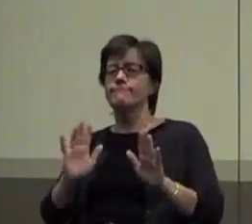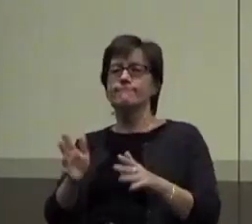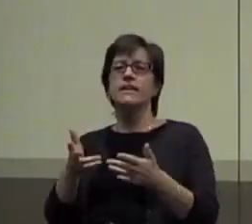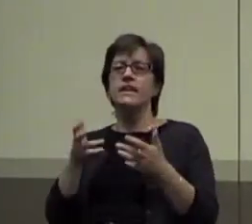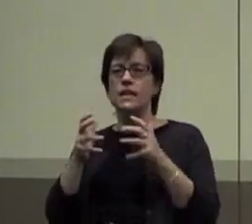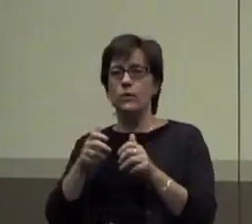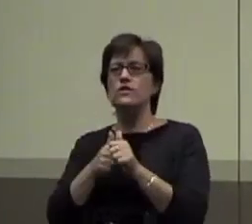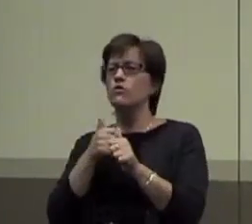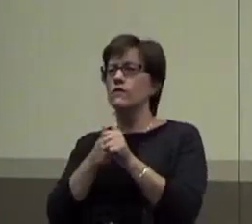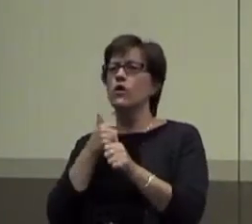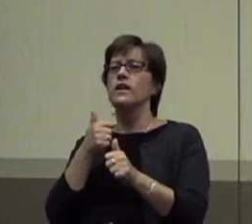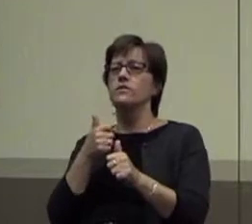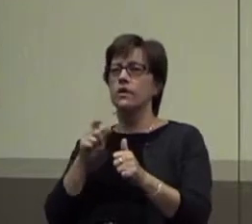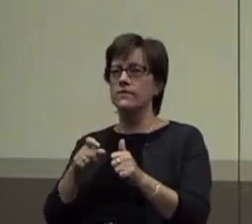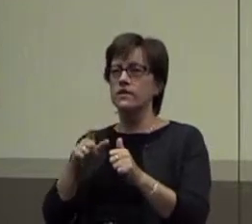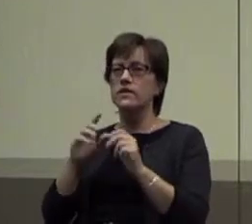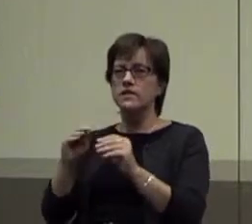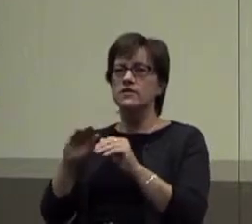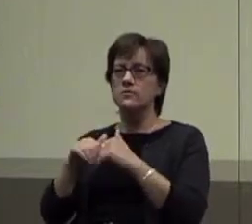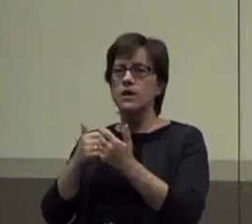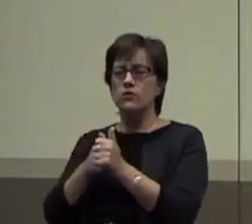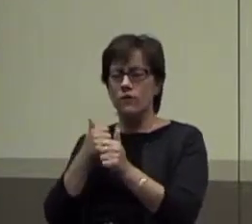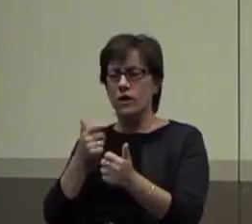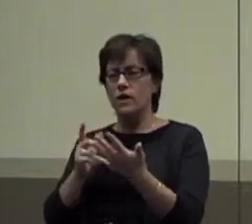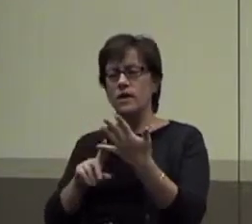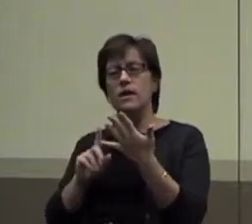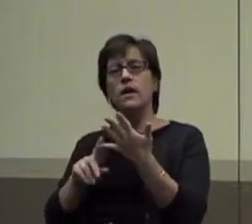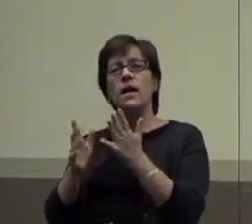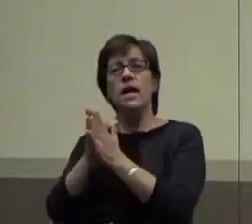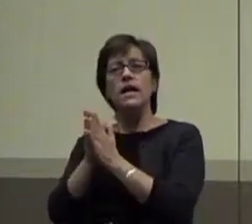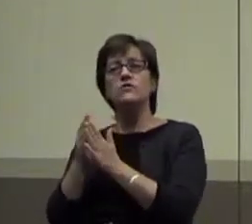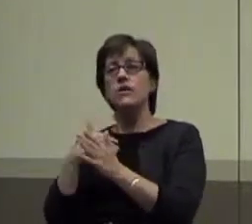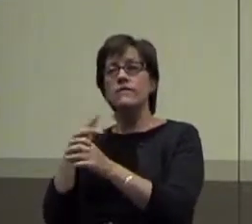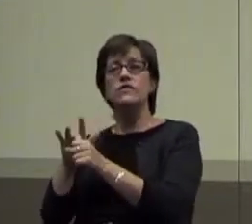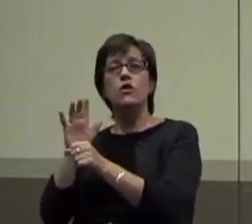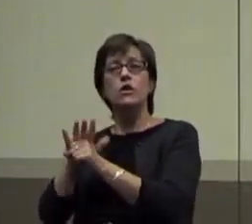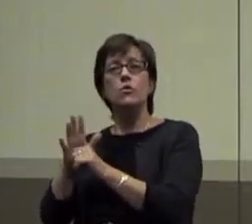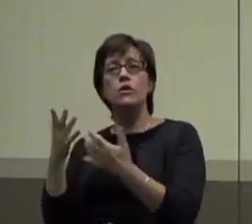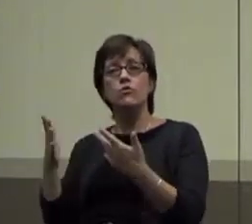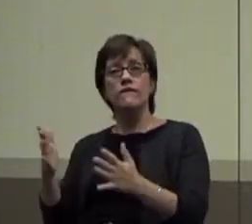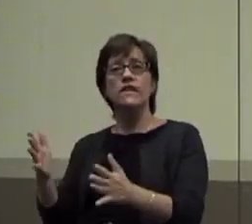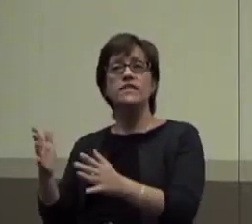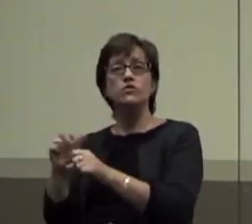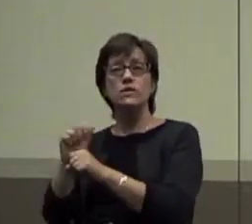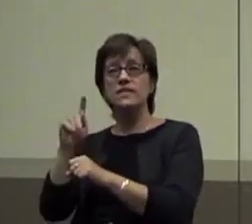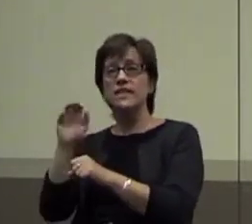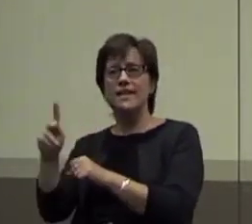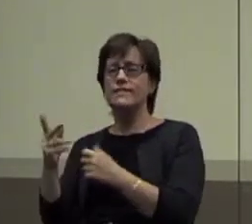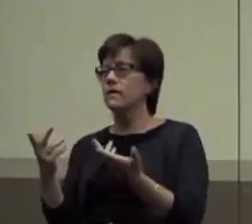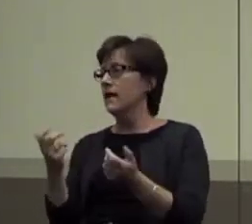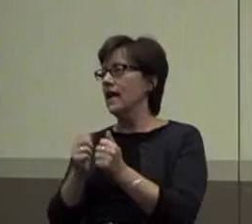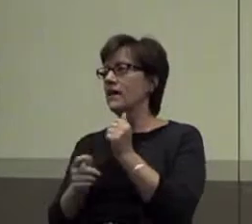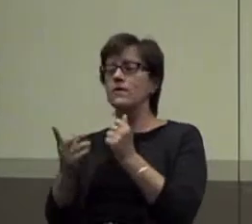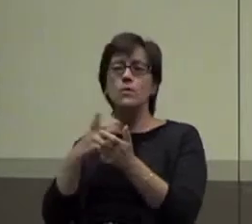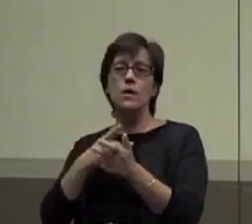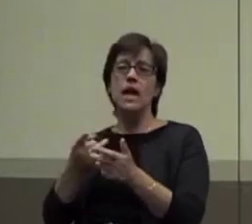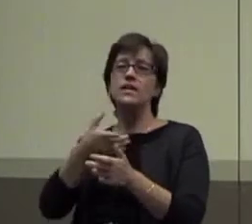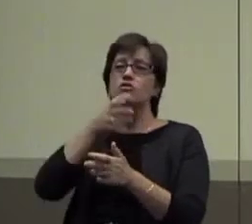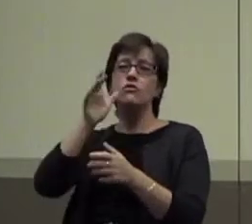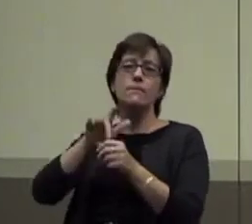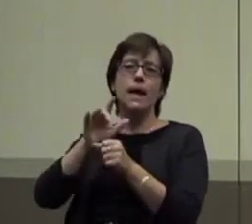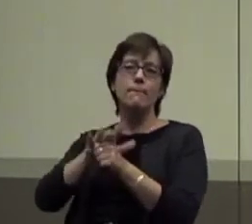he wants to avoid, so we've got to teach him how to avoid. Asking to have a soda after tasks are done. Everybody would like a soda, but